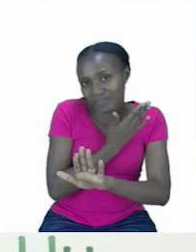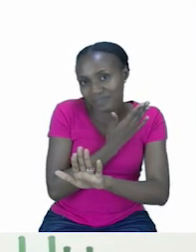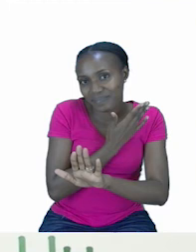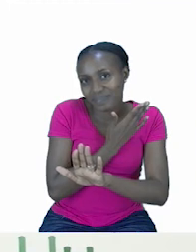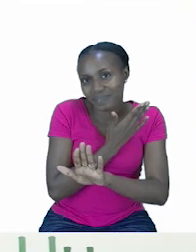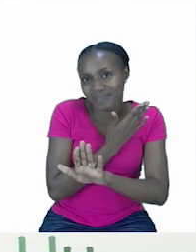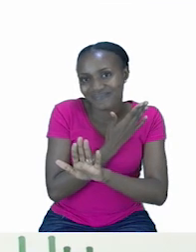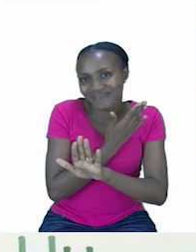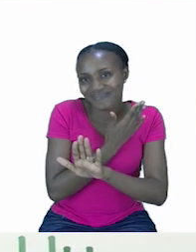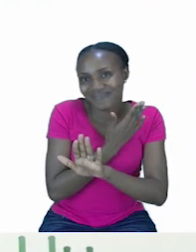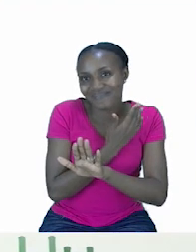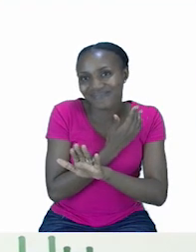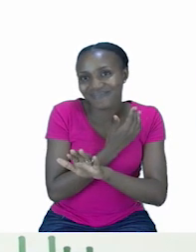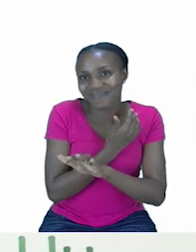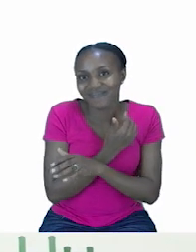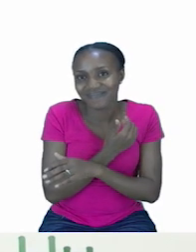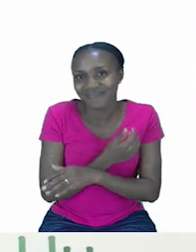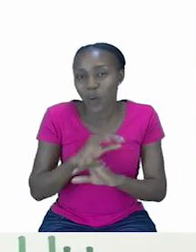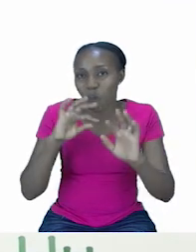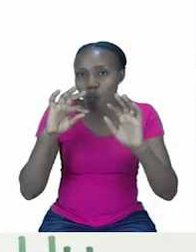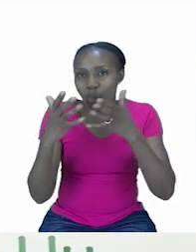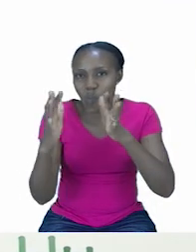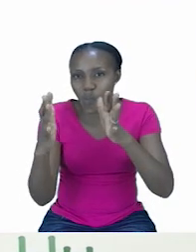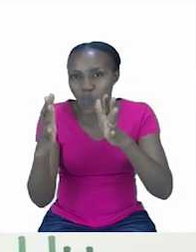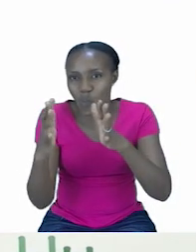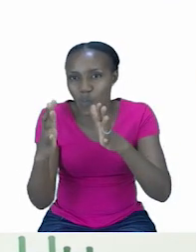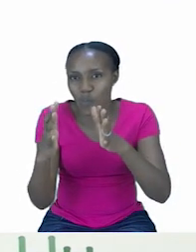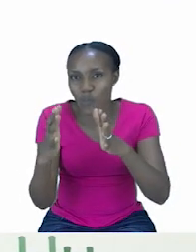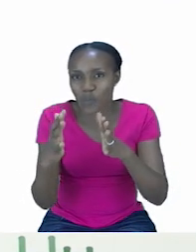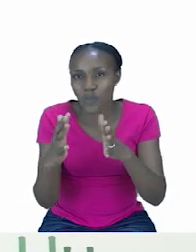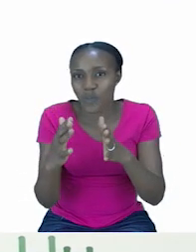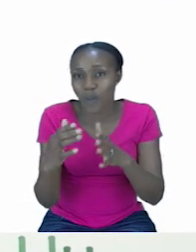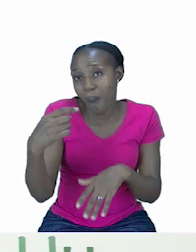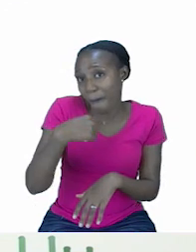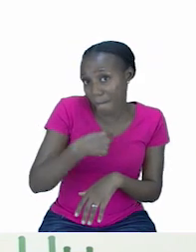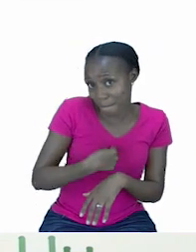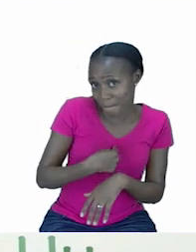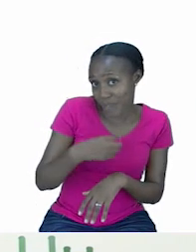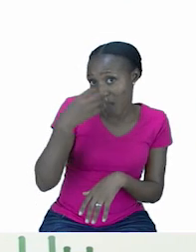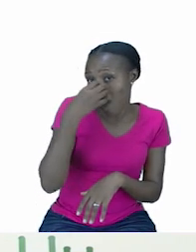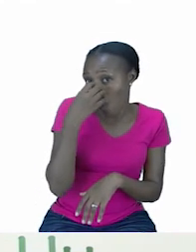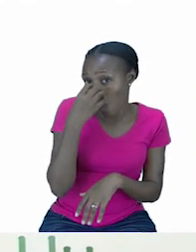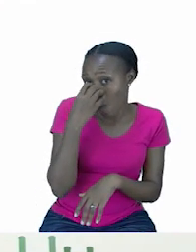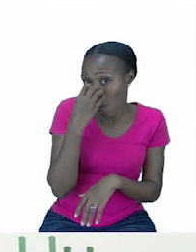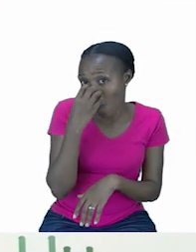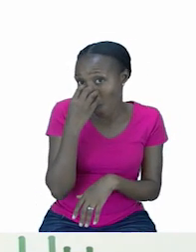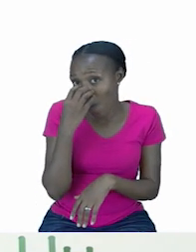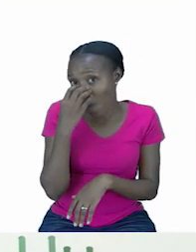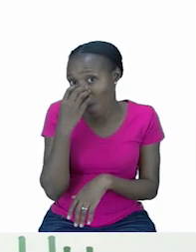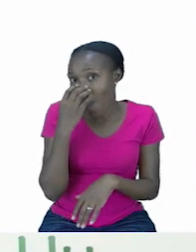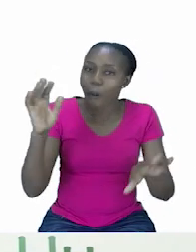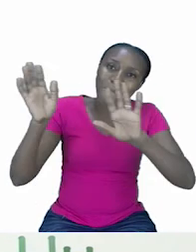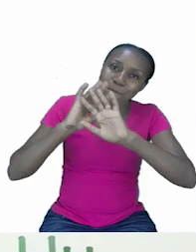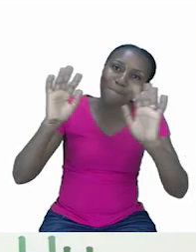away. Well done! So, from Sashi and I, we would like to say